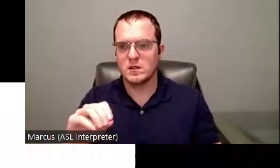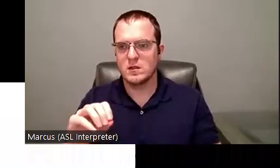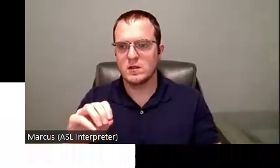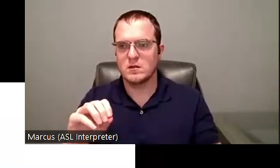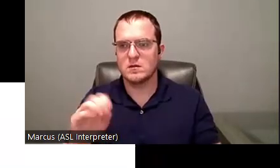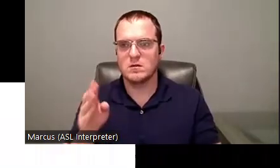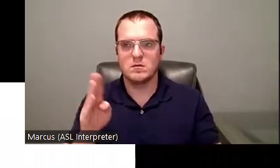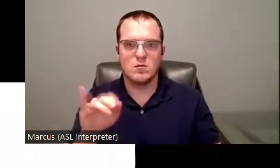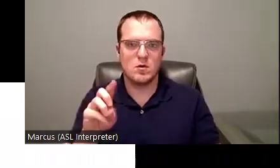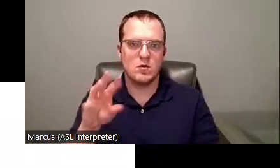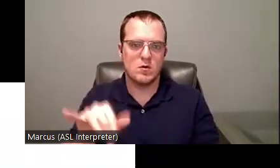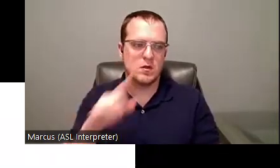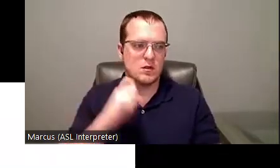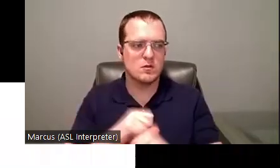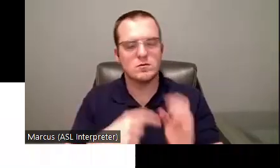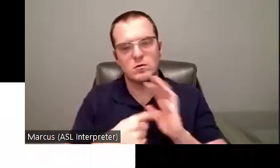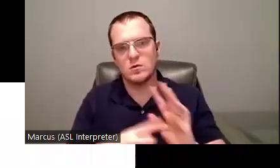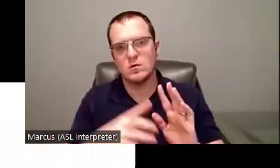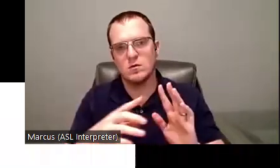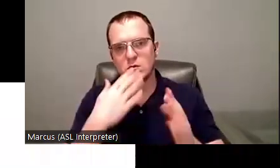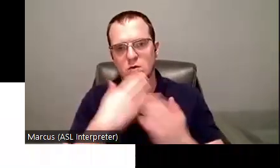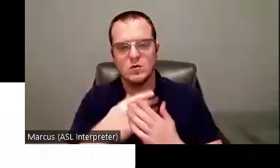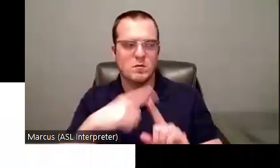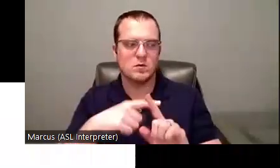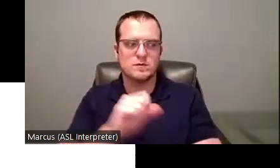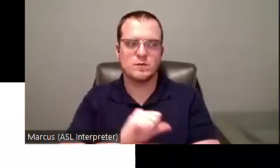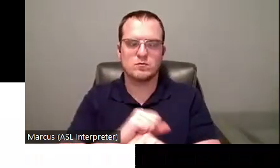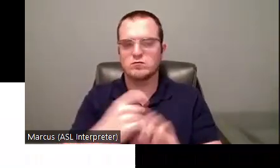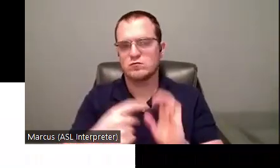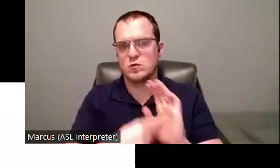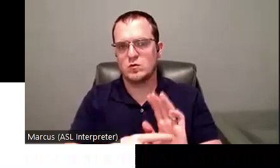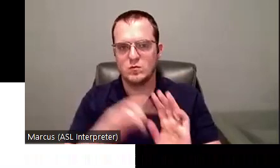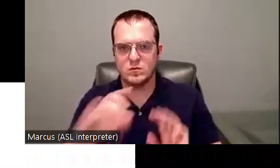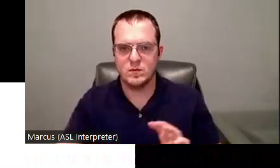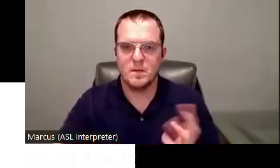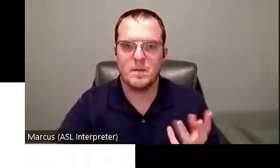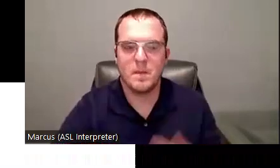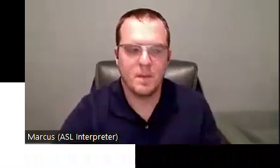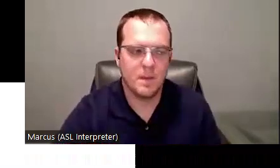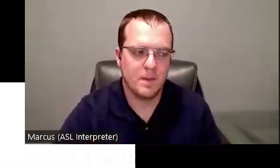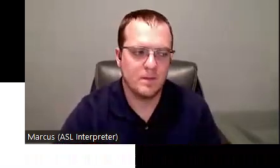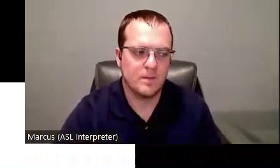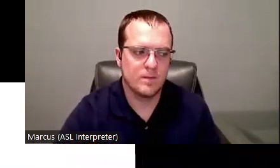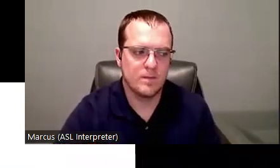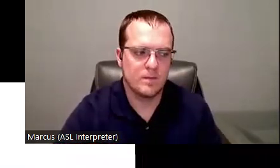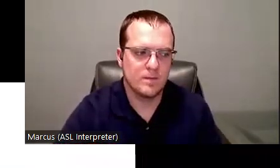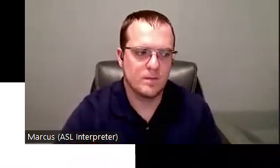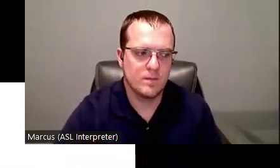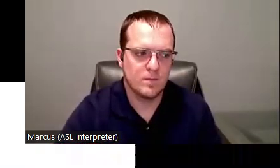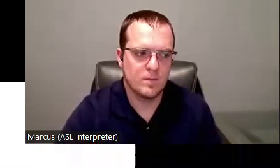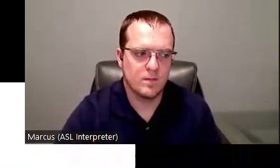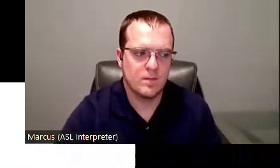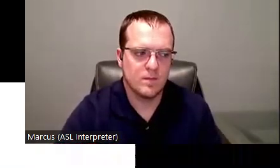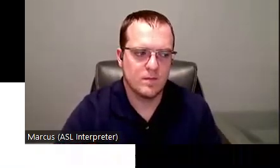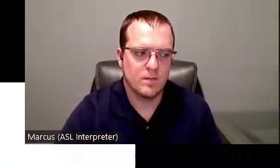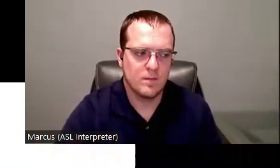a great indication of the positive work that is happening and the impact that we're having across the city.